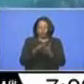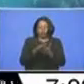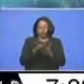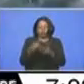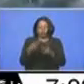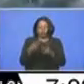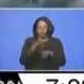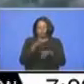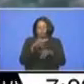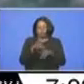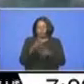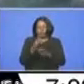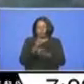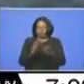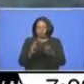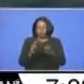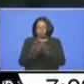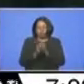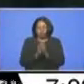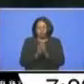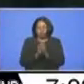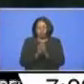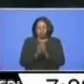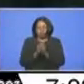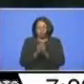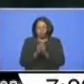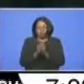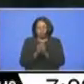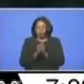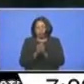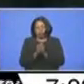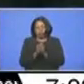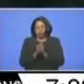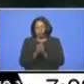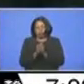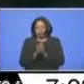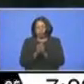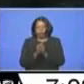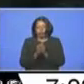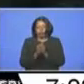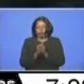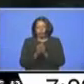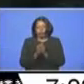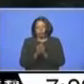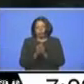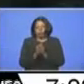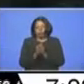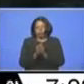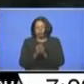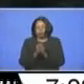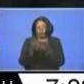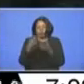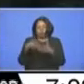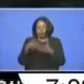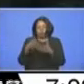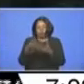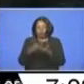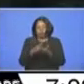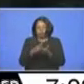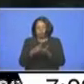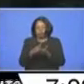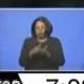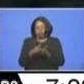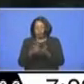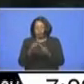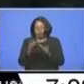disasters. If you have external shocks with an impact as dramatic